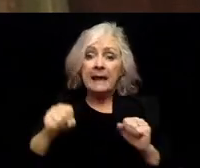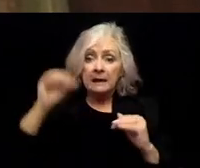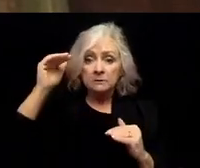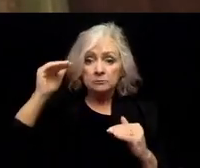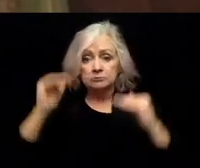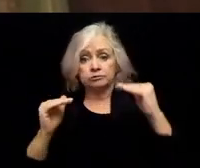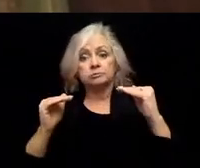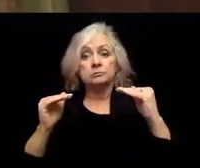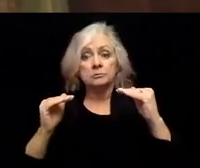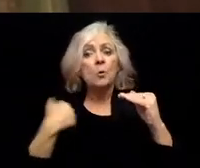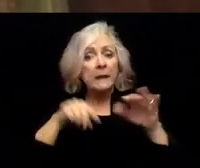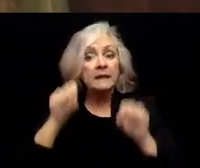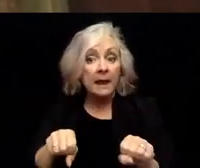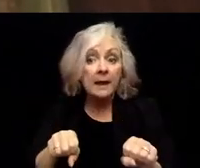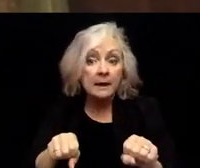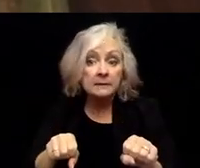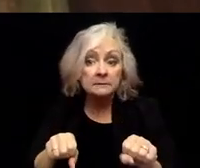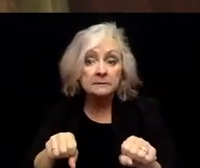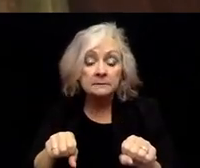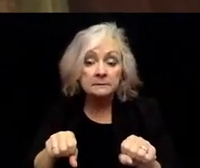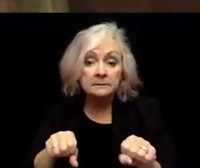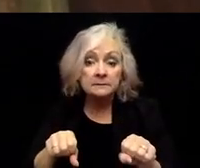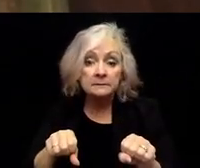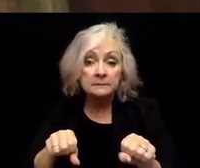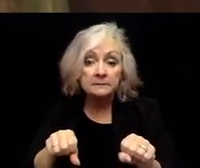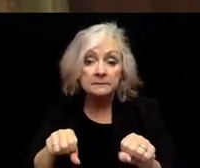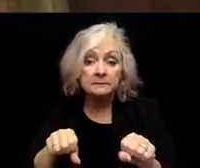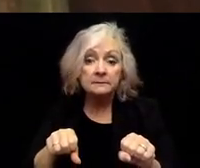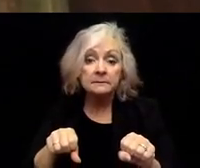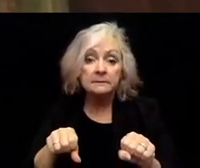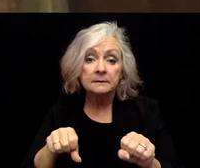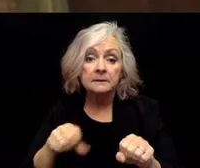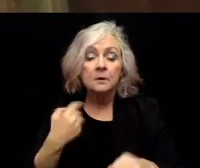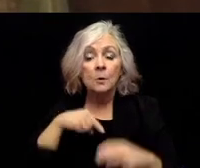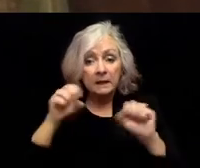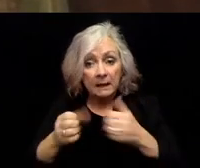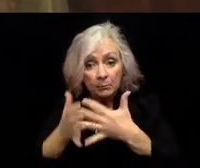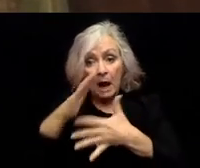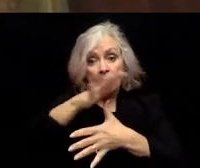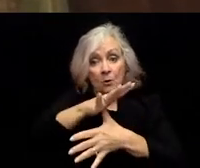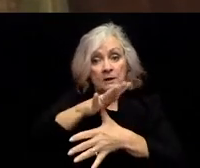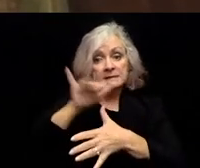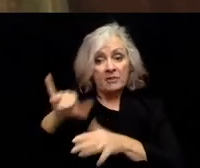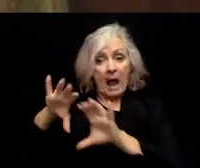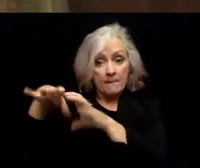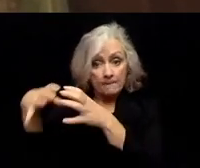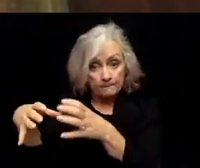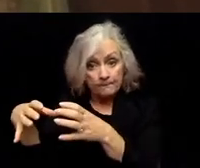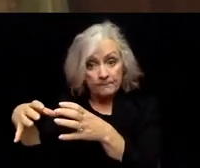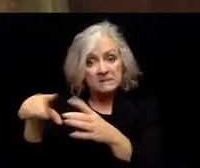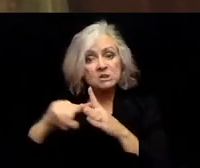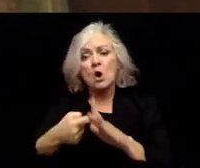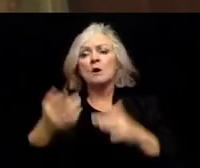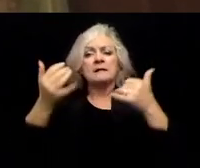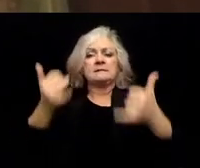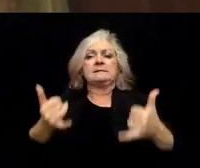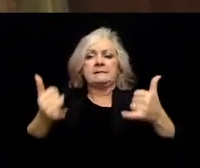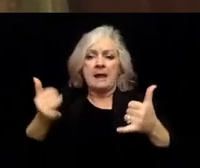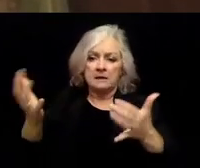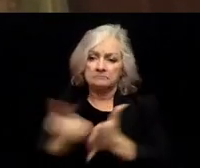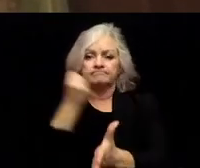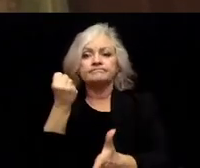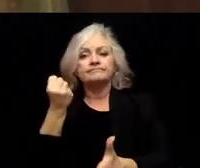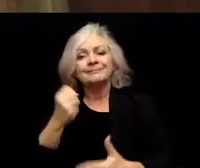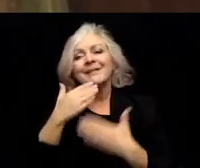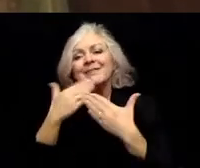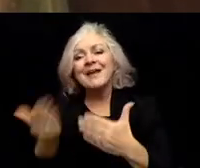that they need. If we prioritize the population, we can do exactly that starting today. So thank you everyone for joining us. God bless you to all the